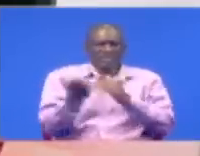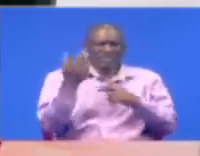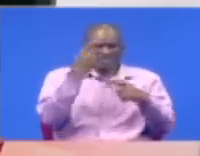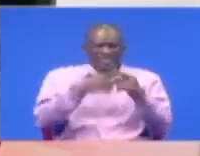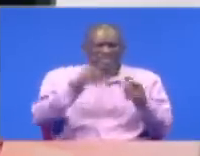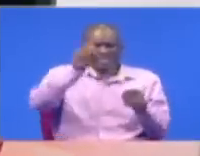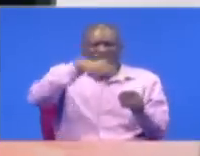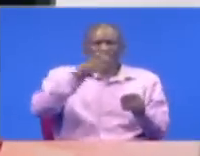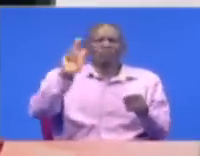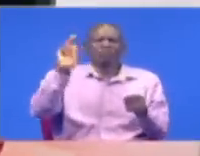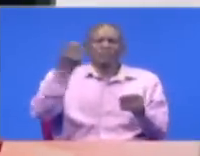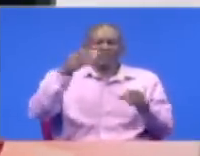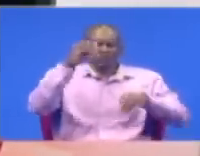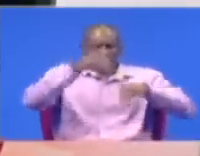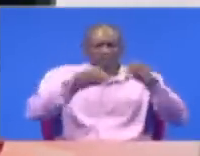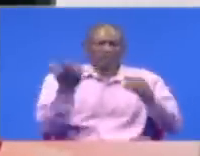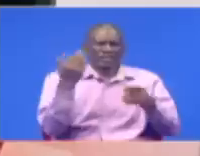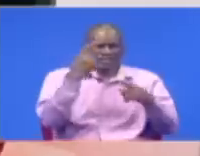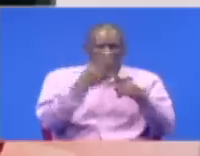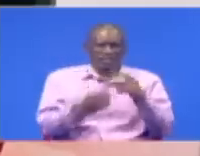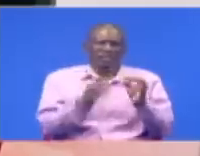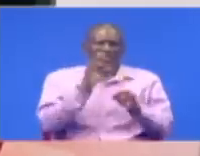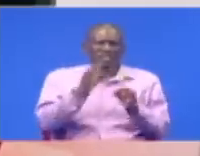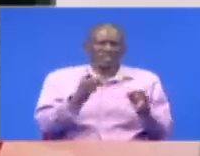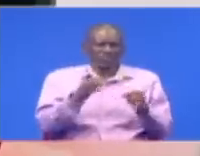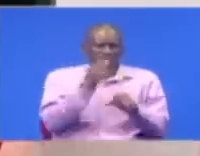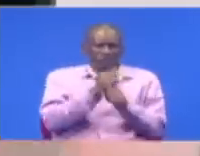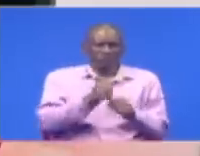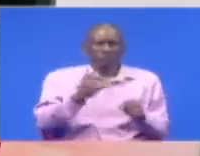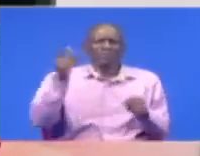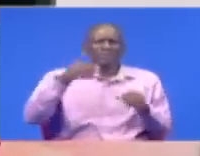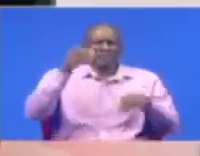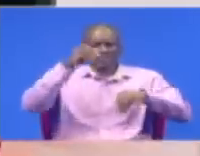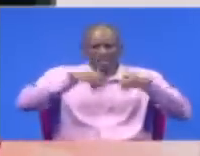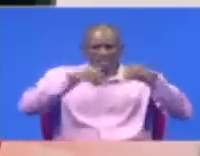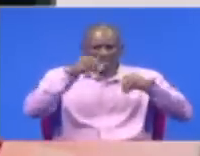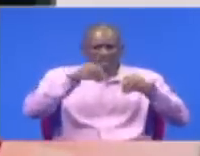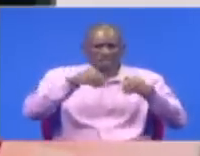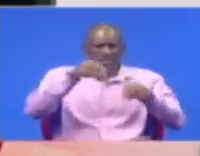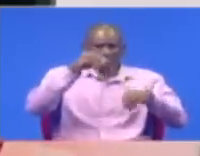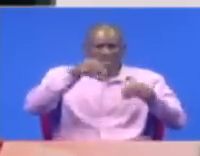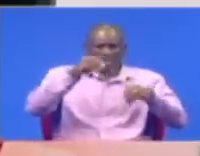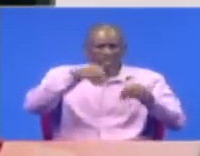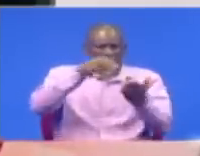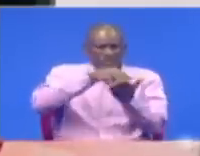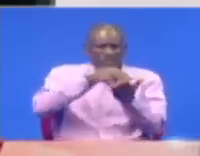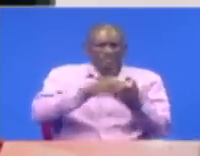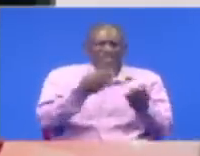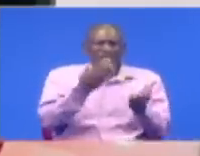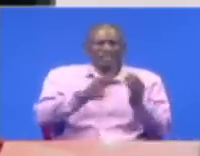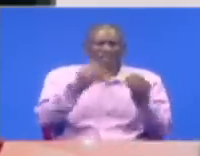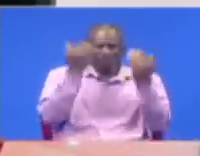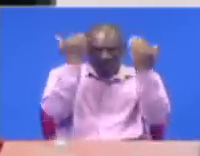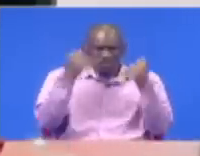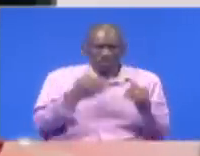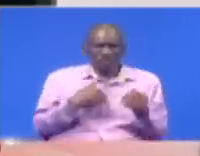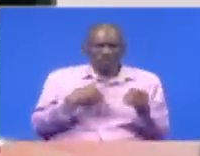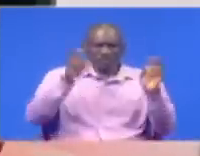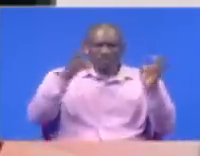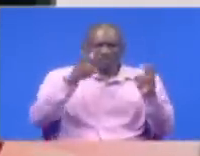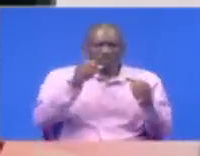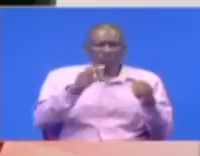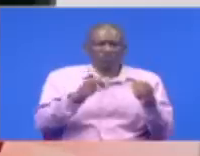year. If we do presidential petition in any other court, then there will be issues about